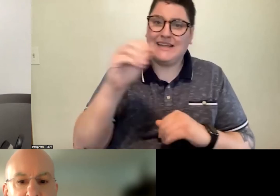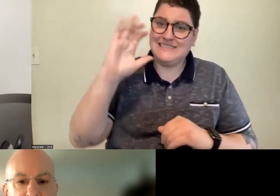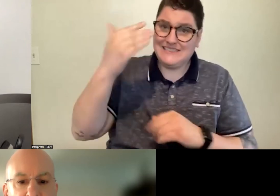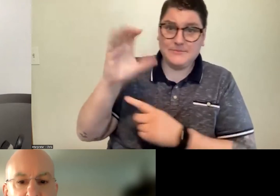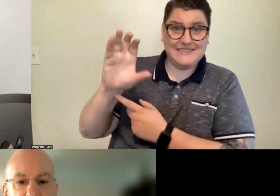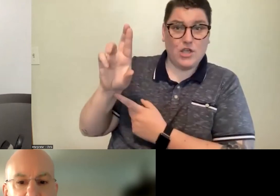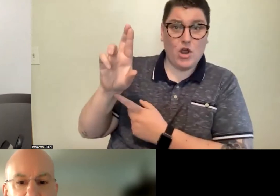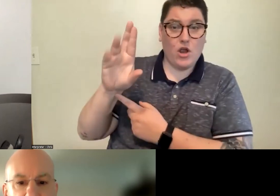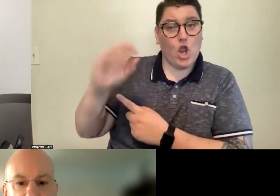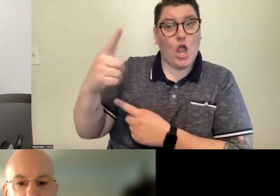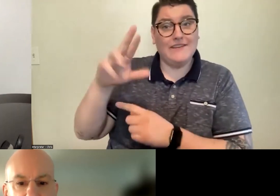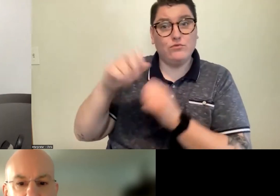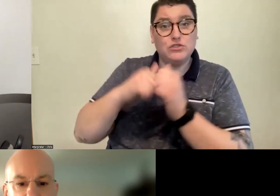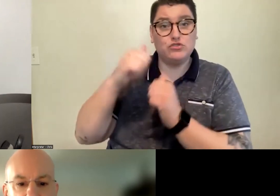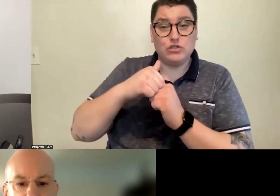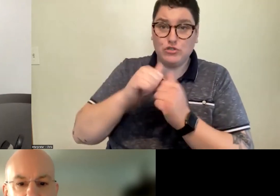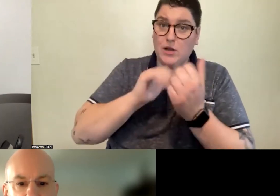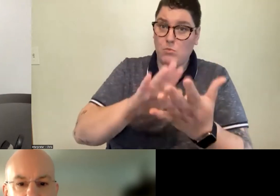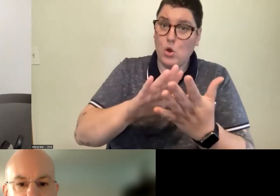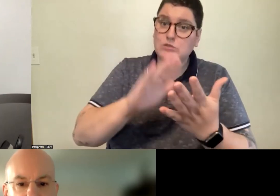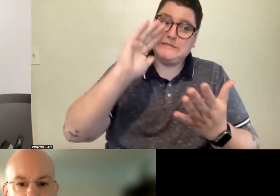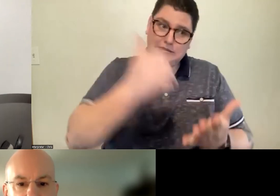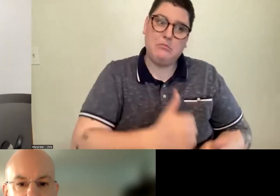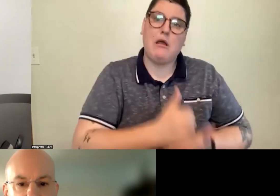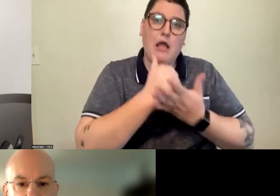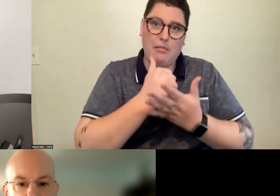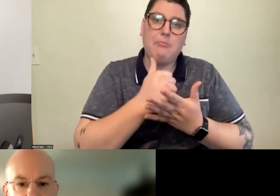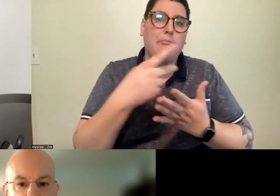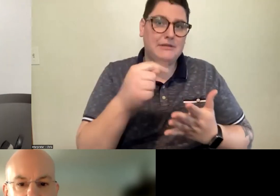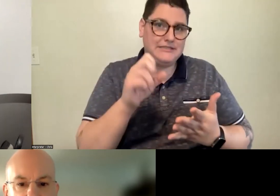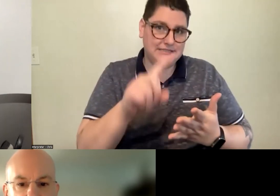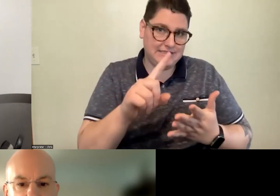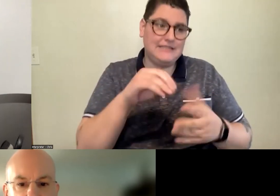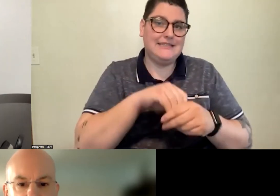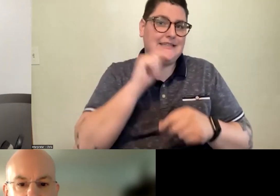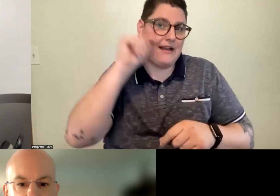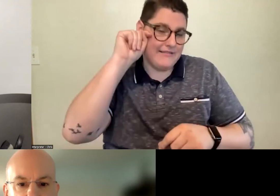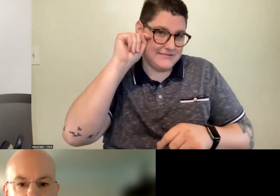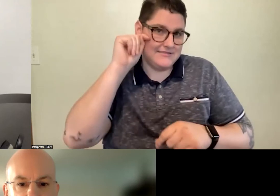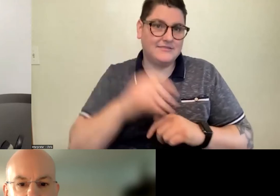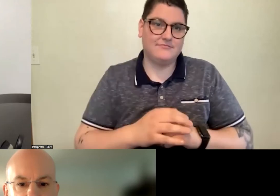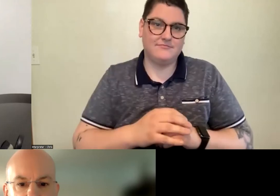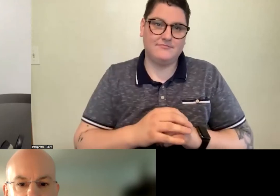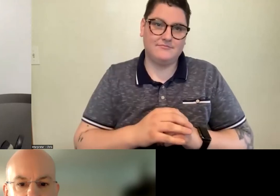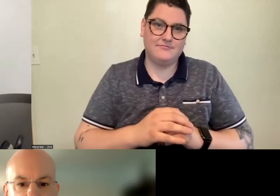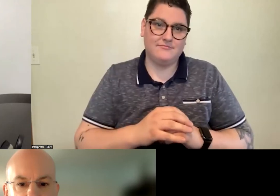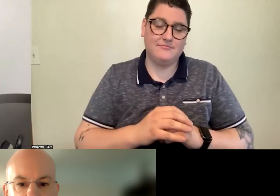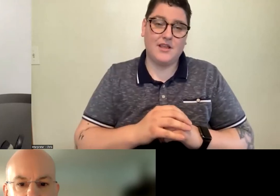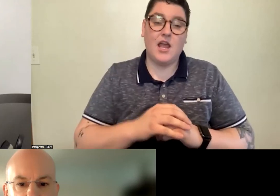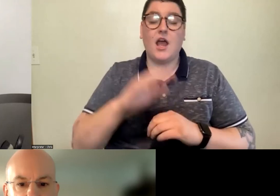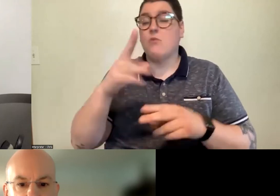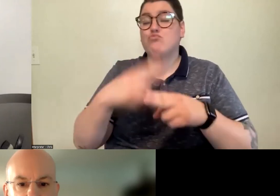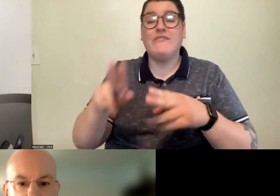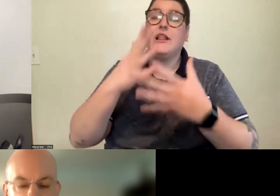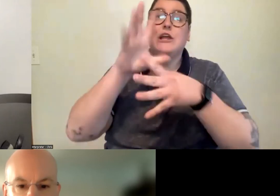restructuring approach to a traditional evidence-based treatment for PTSD in adolescents. Very briefly, traditional treatment is